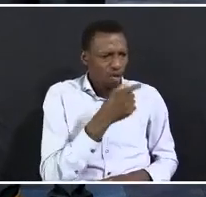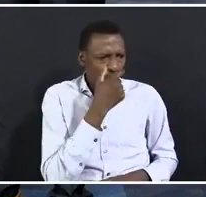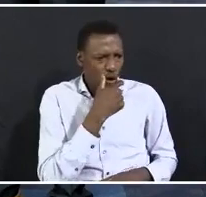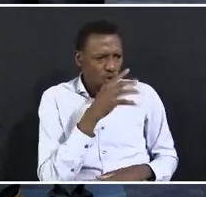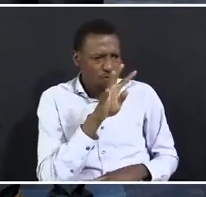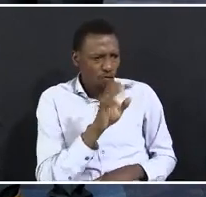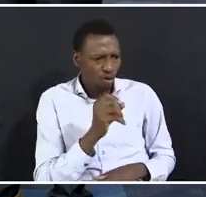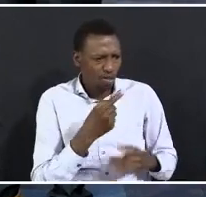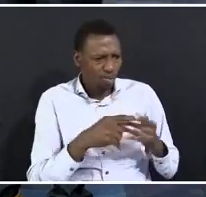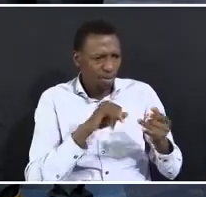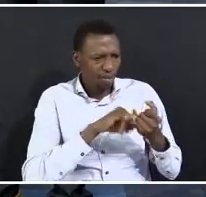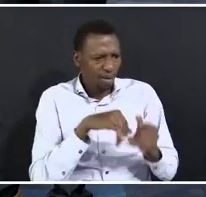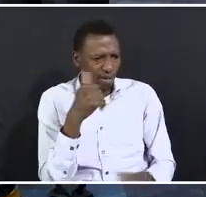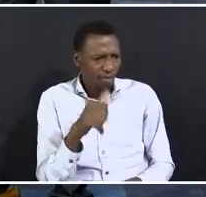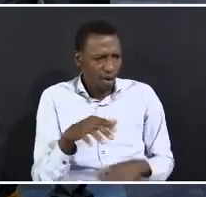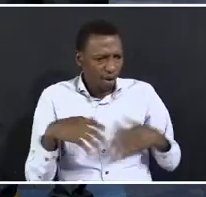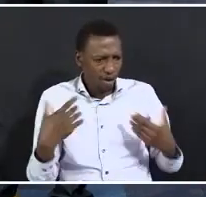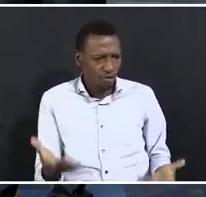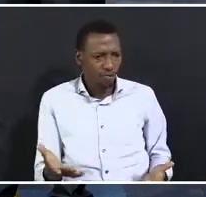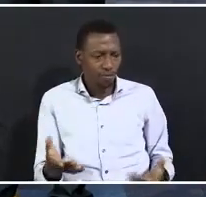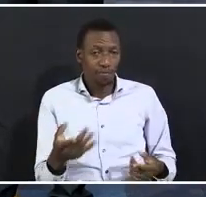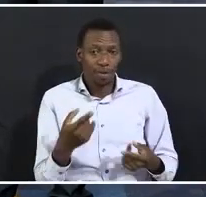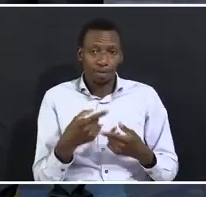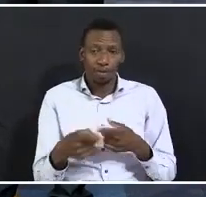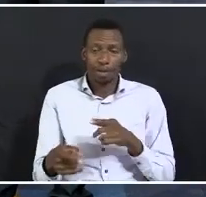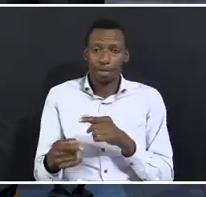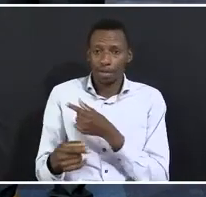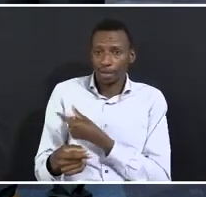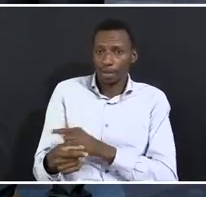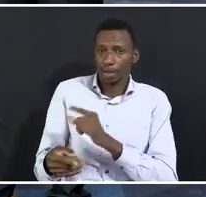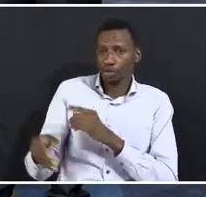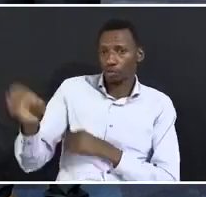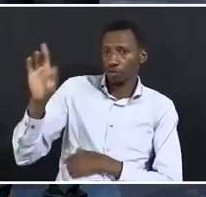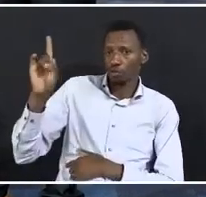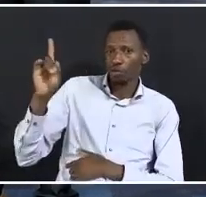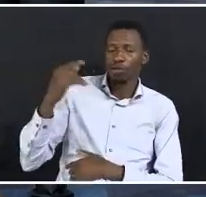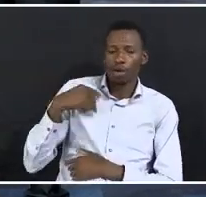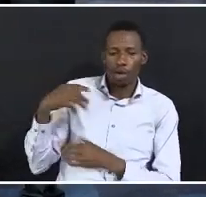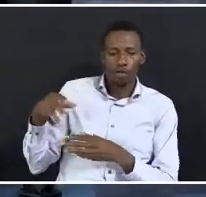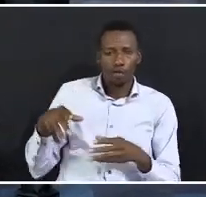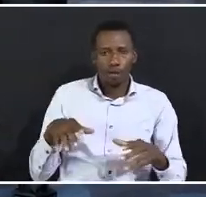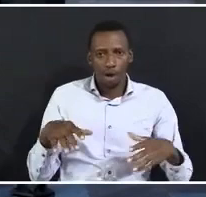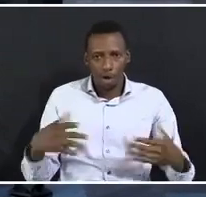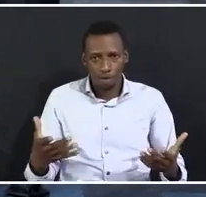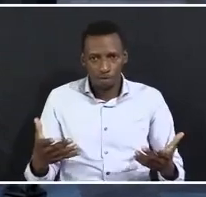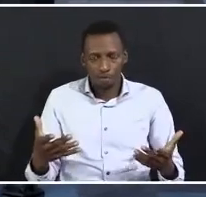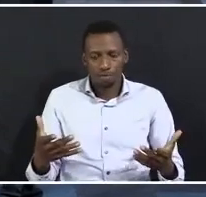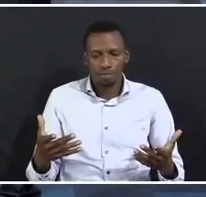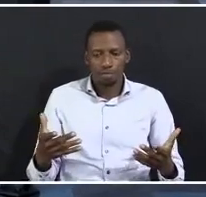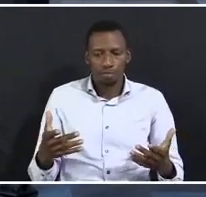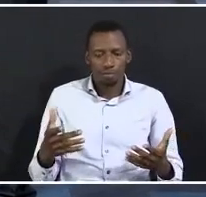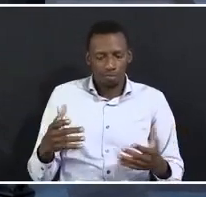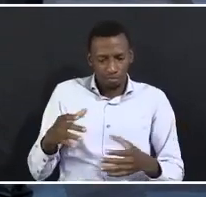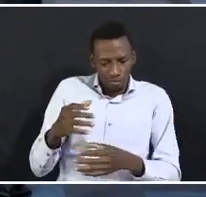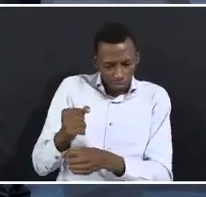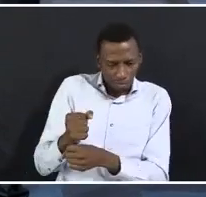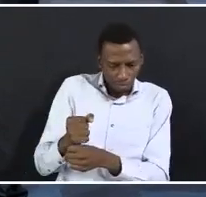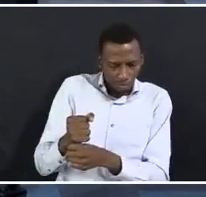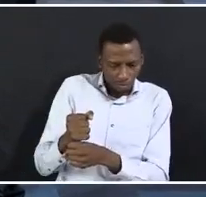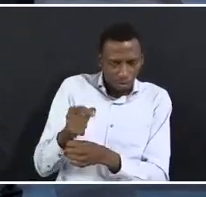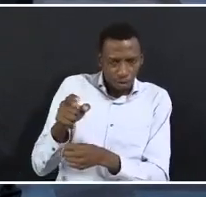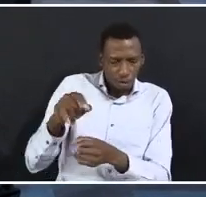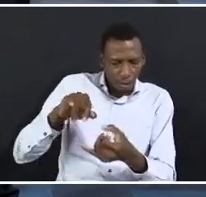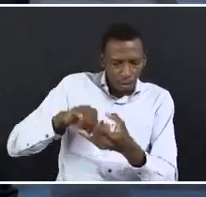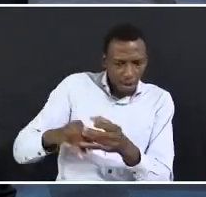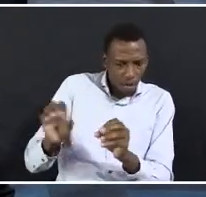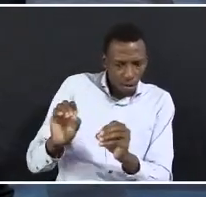and not married? But you see, grace has a way of making you not to be married till you are 40. Okay,